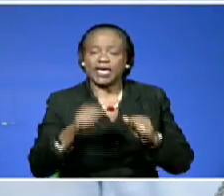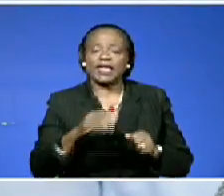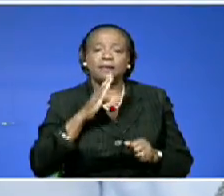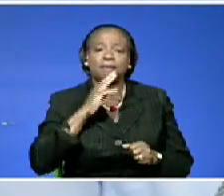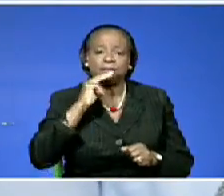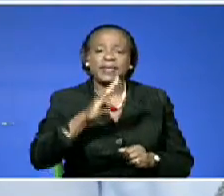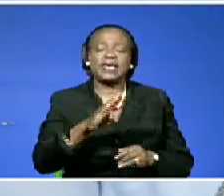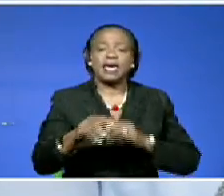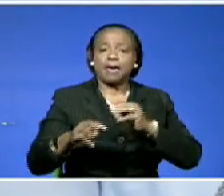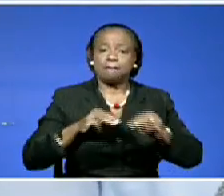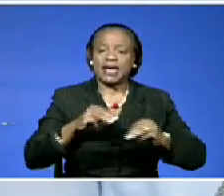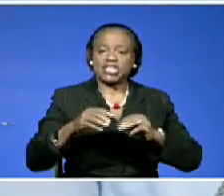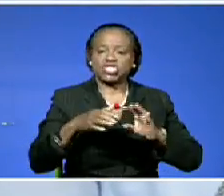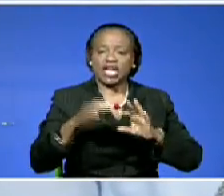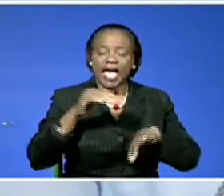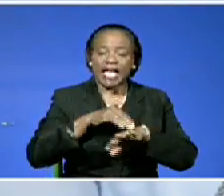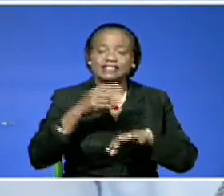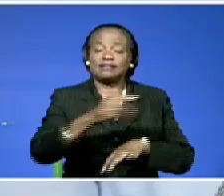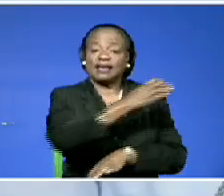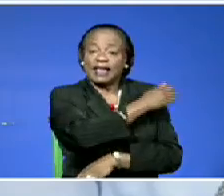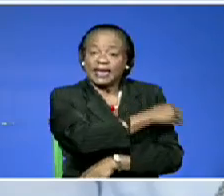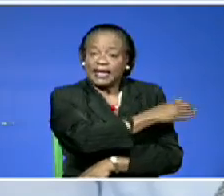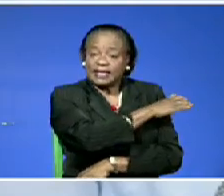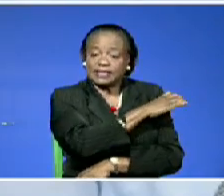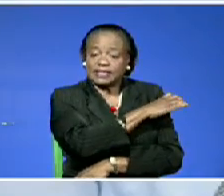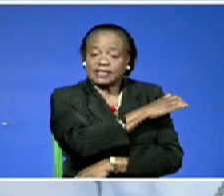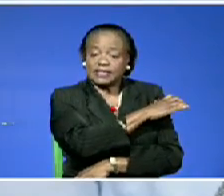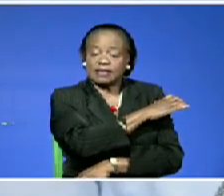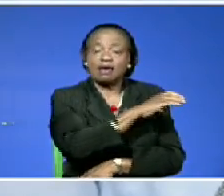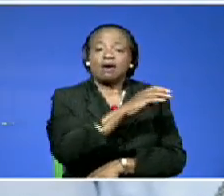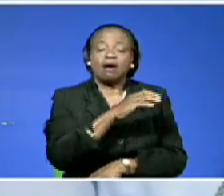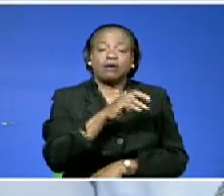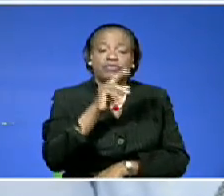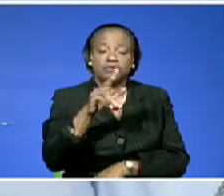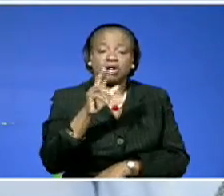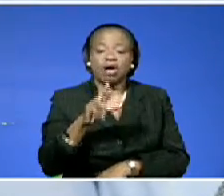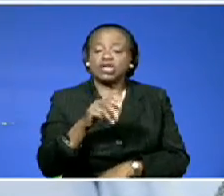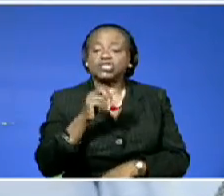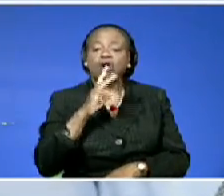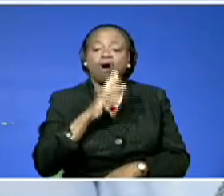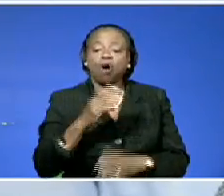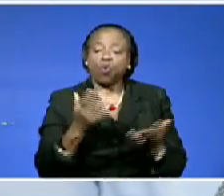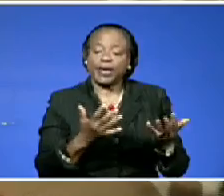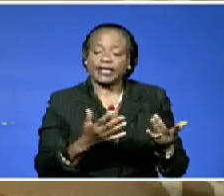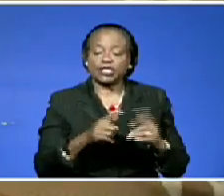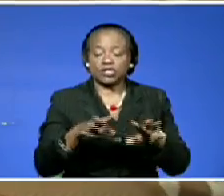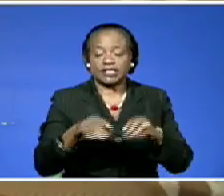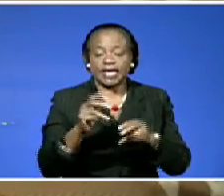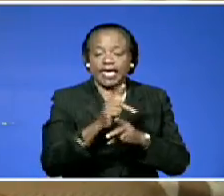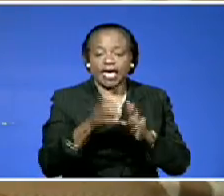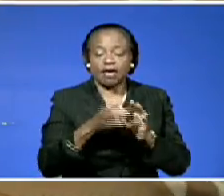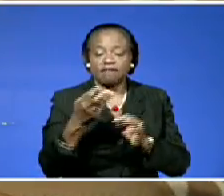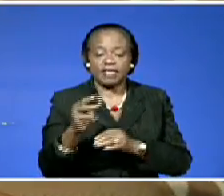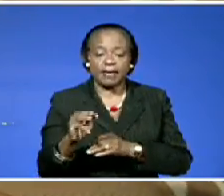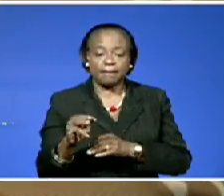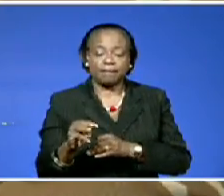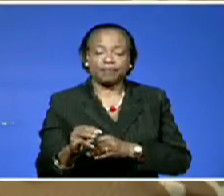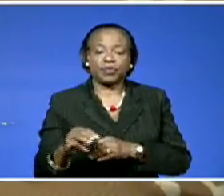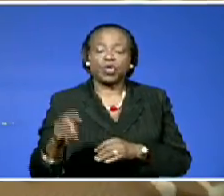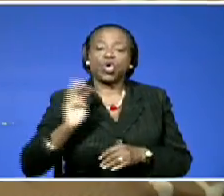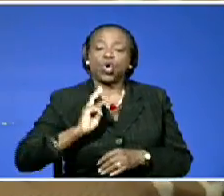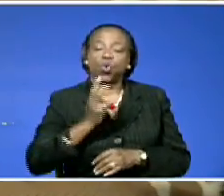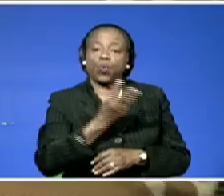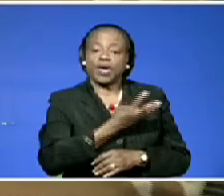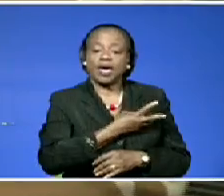at the clinics, the peripheral public health clinics, are triaged away to get care there. We are also doing a